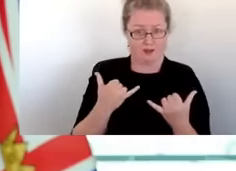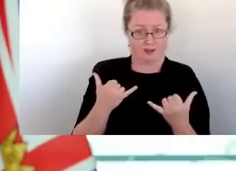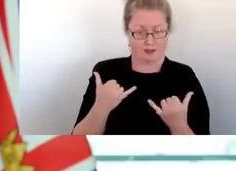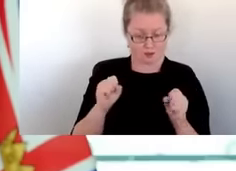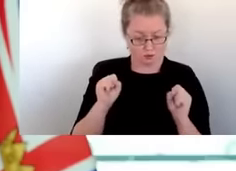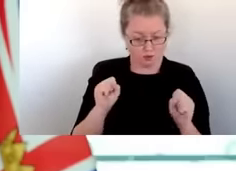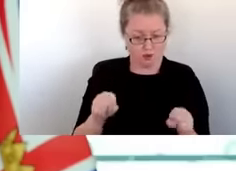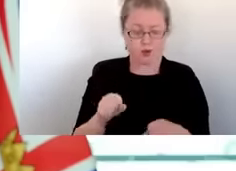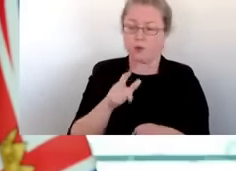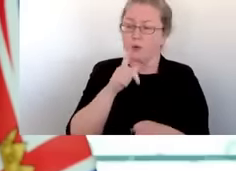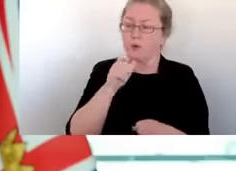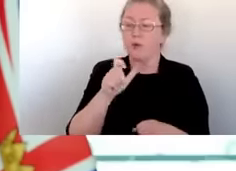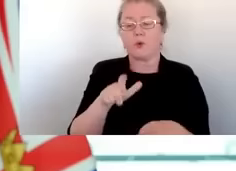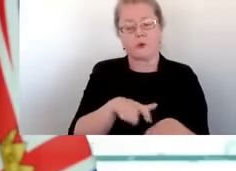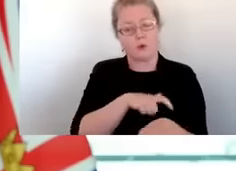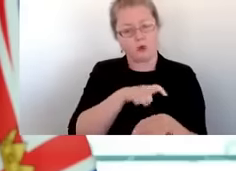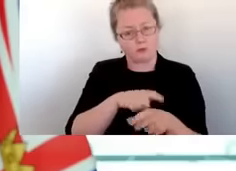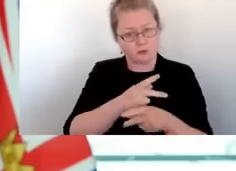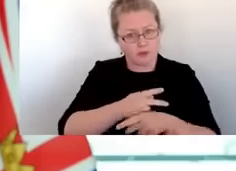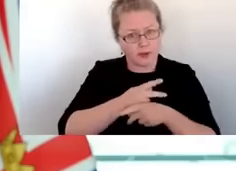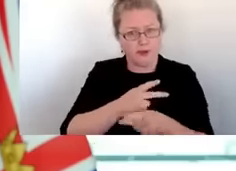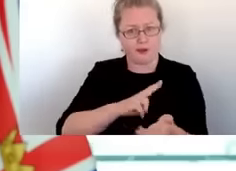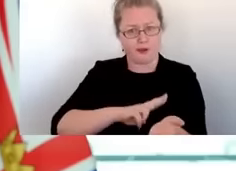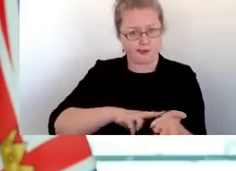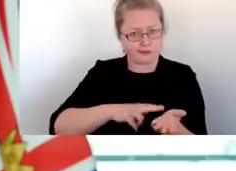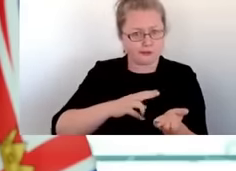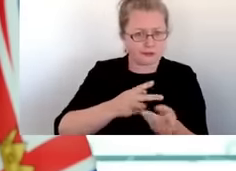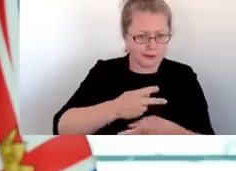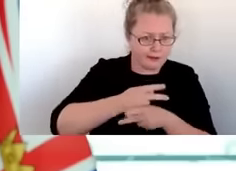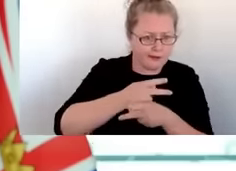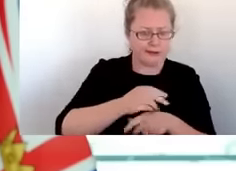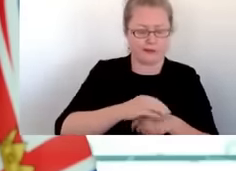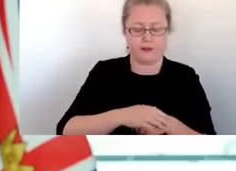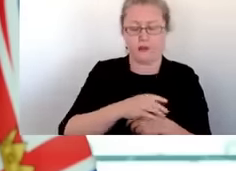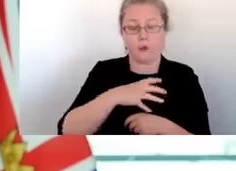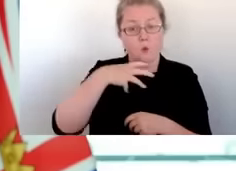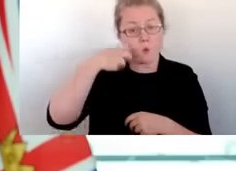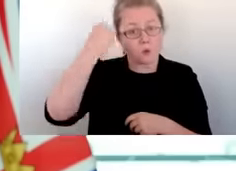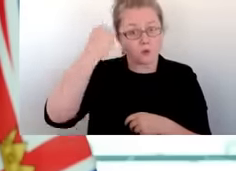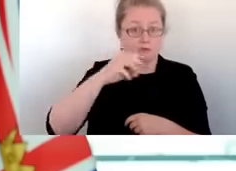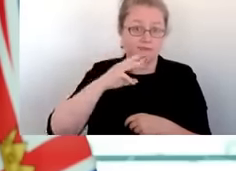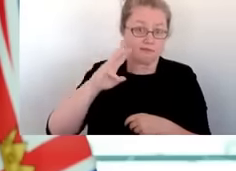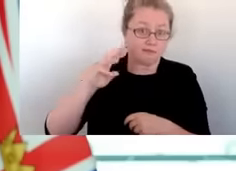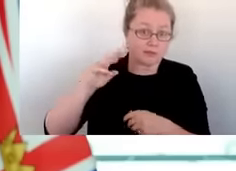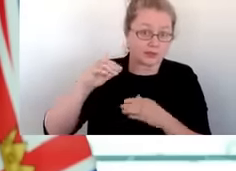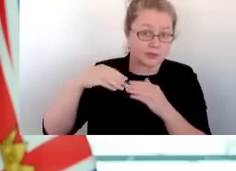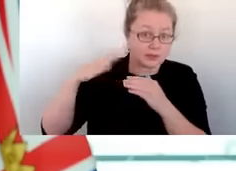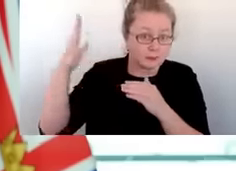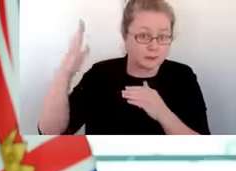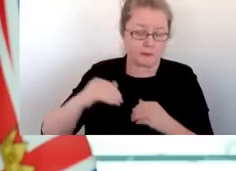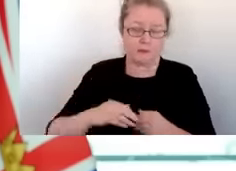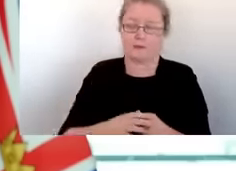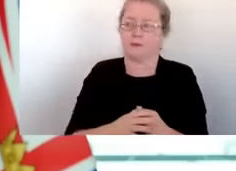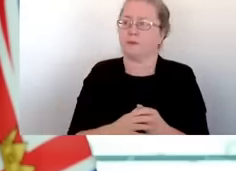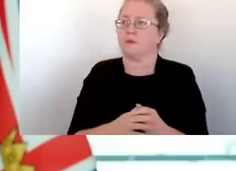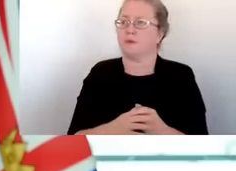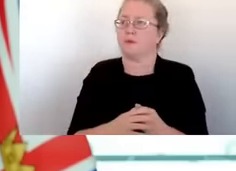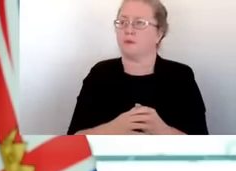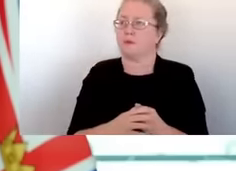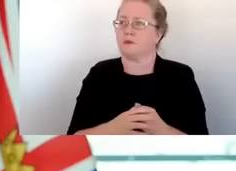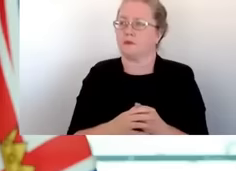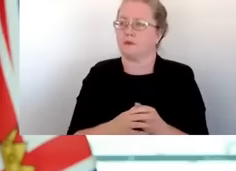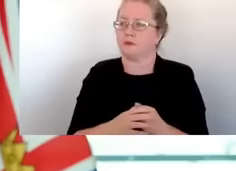facilities, assisted living, homebound, and other congregate living settings for seniors, older age adults, age 60 and up,